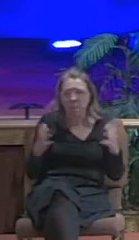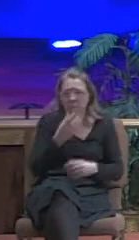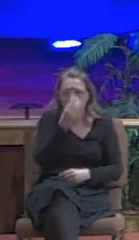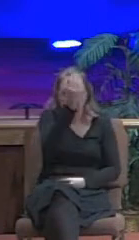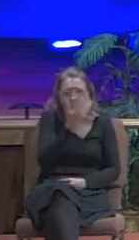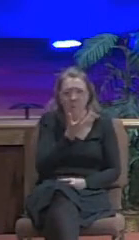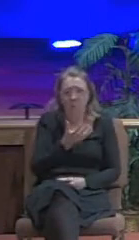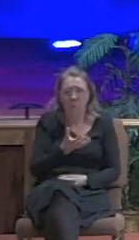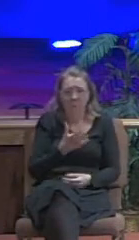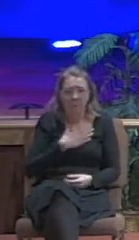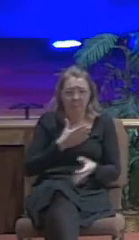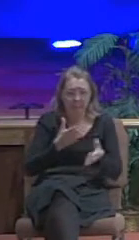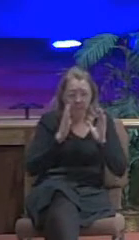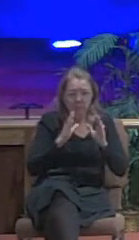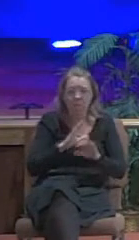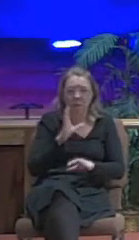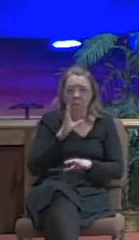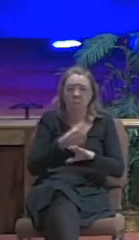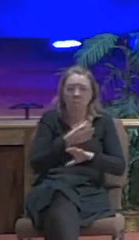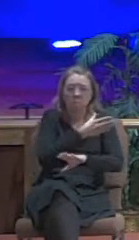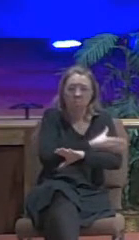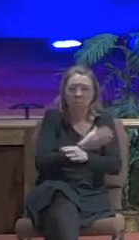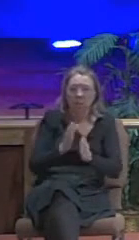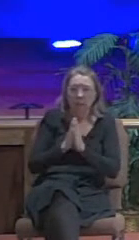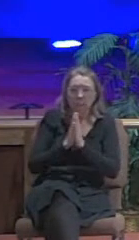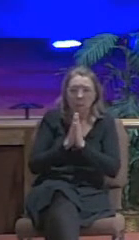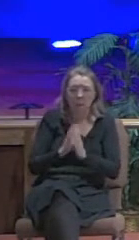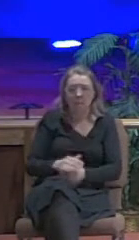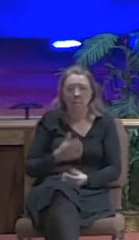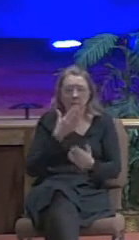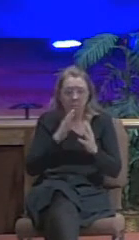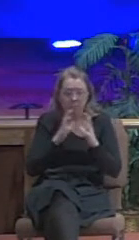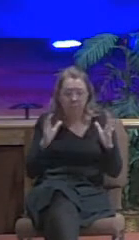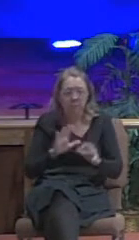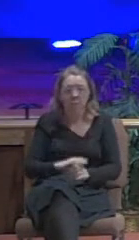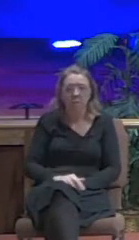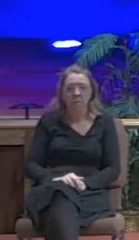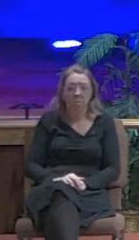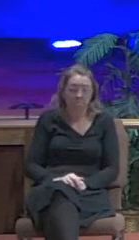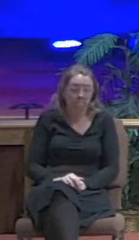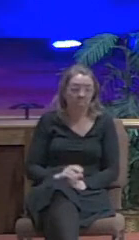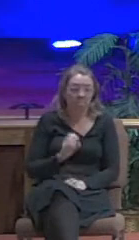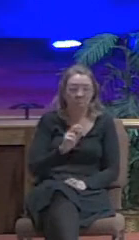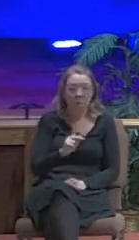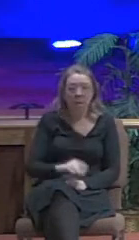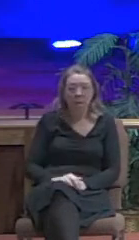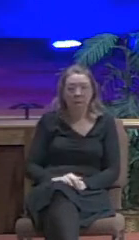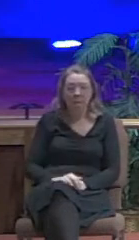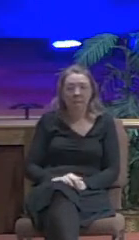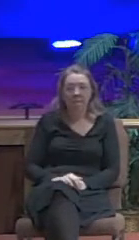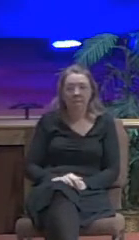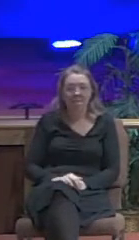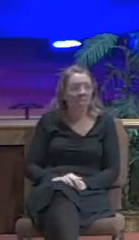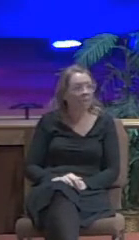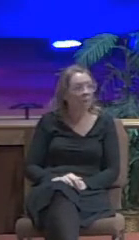chat. You're hearing wrong from God. Okay? Not my job to